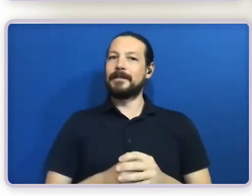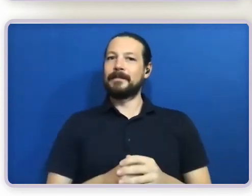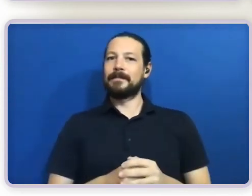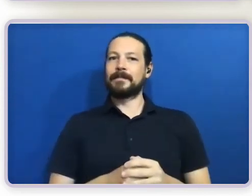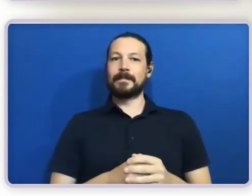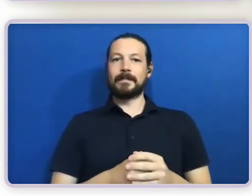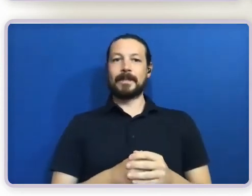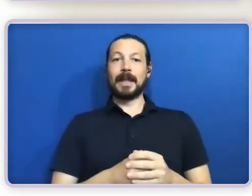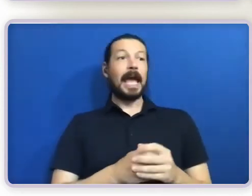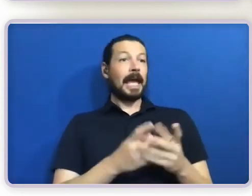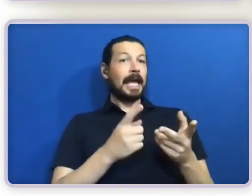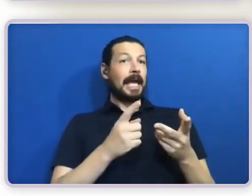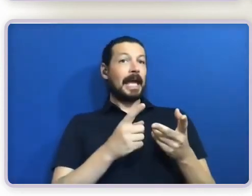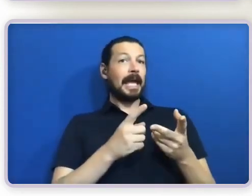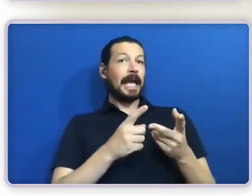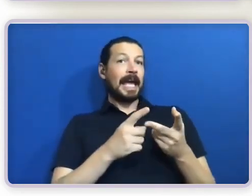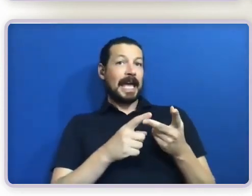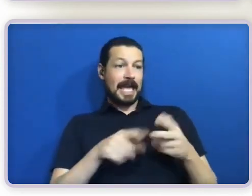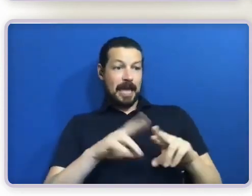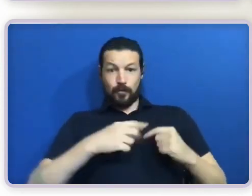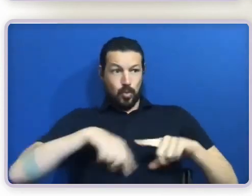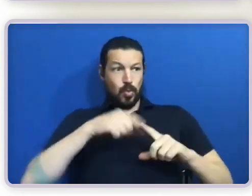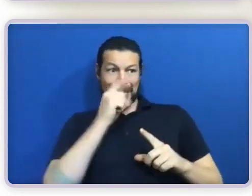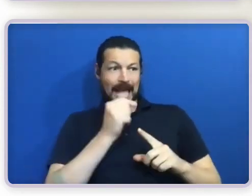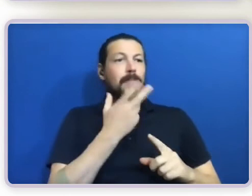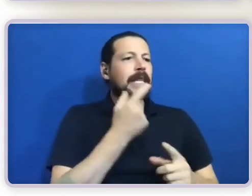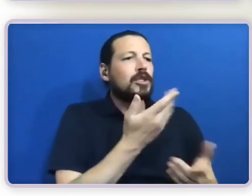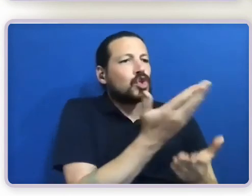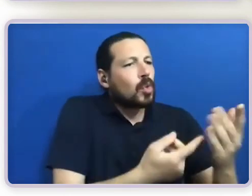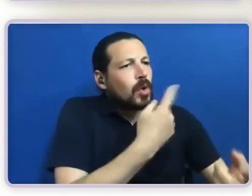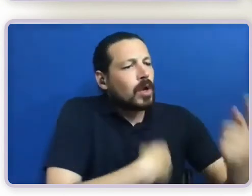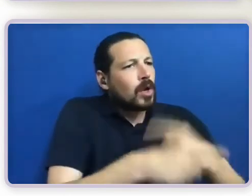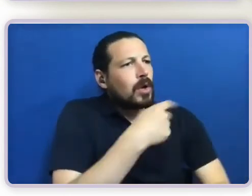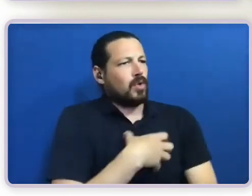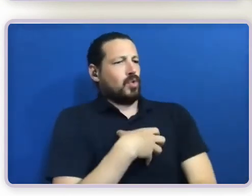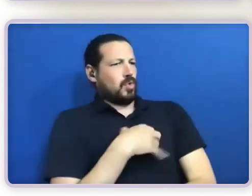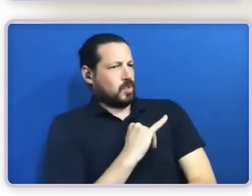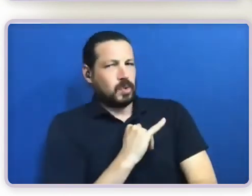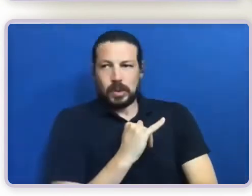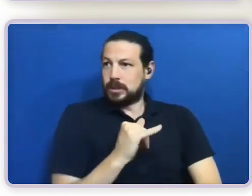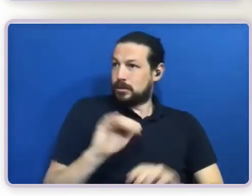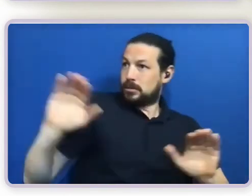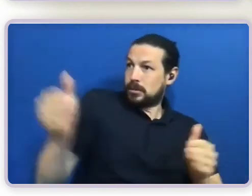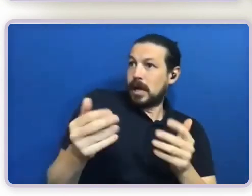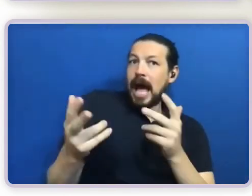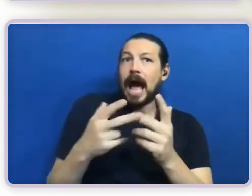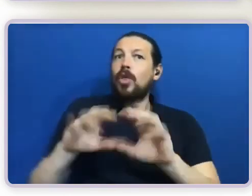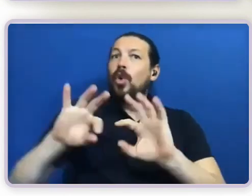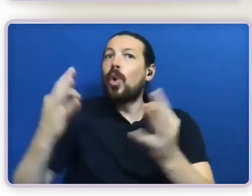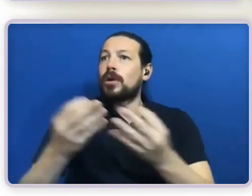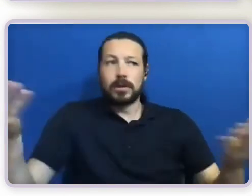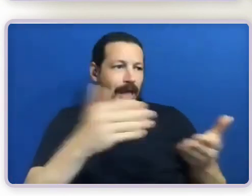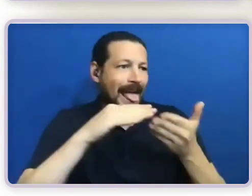with supports to actually help them with the problem that they're having, as well as sharing that story.